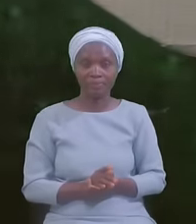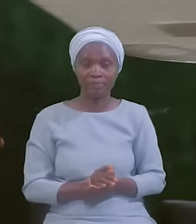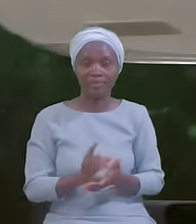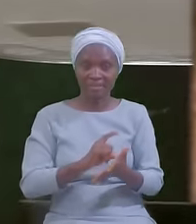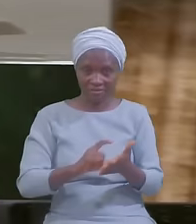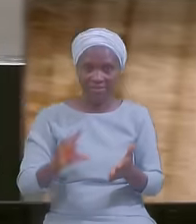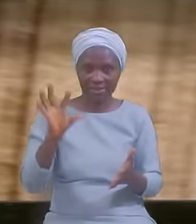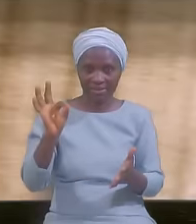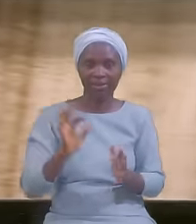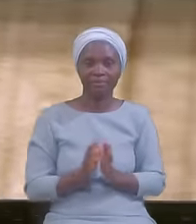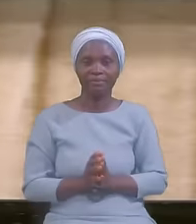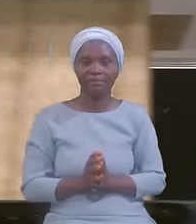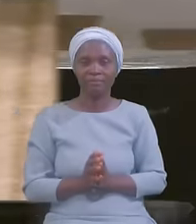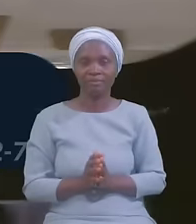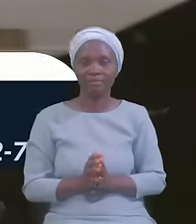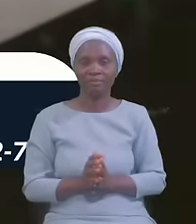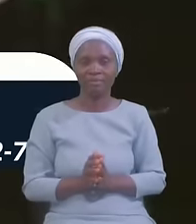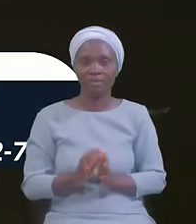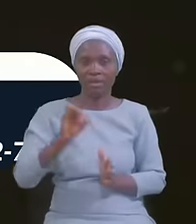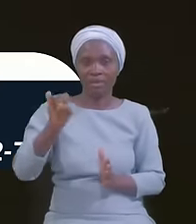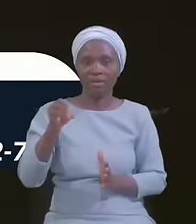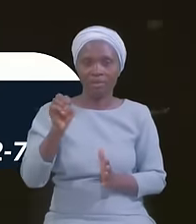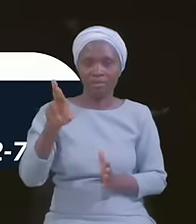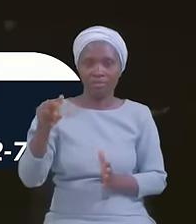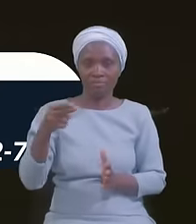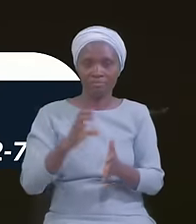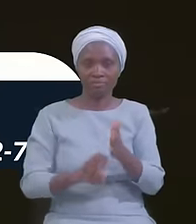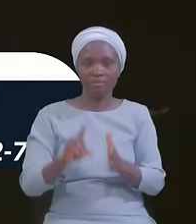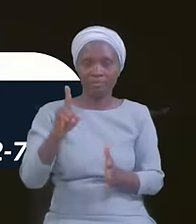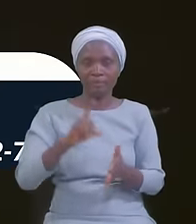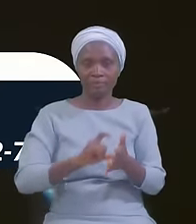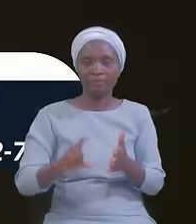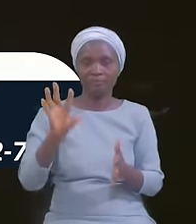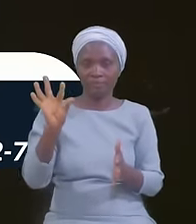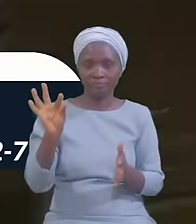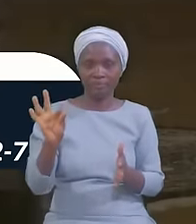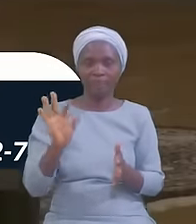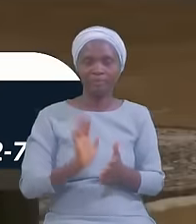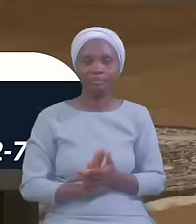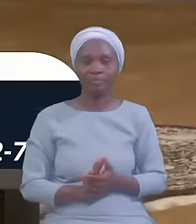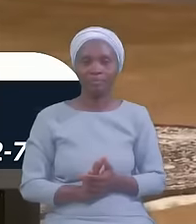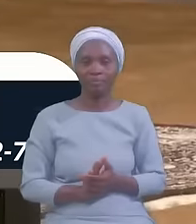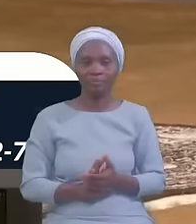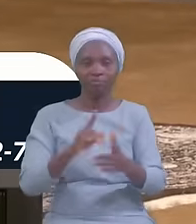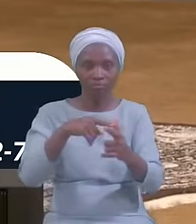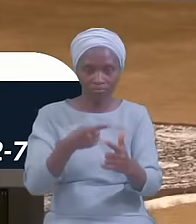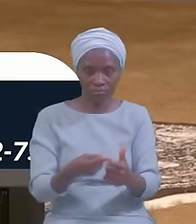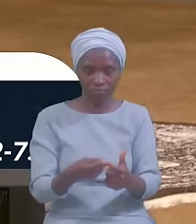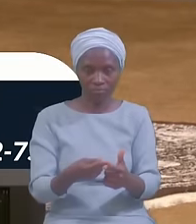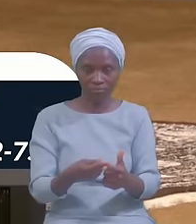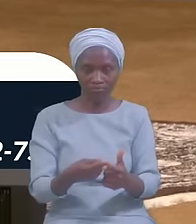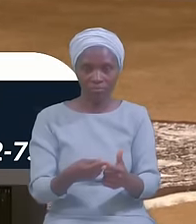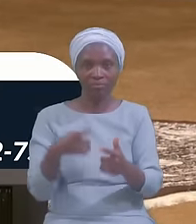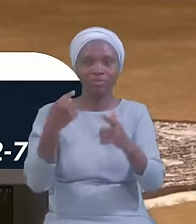verse 9. Jeremiah chapter 1, reading from verse 9. Then